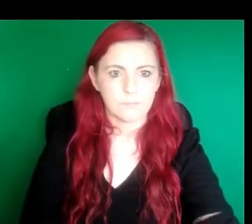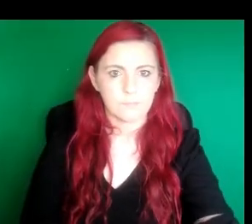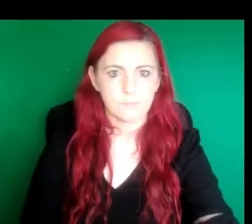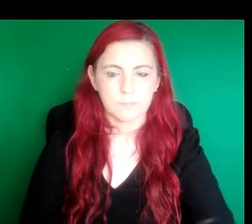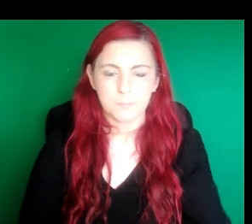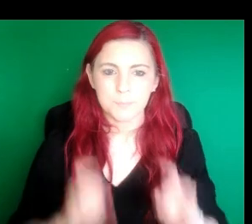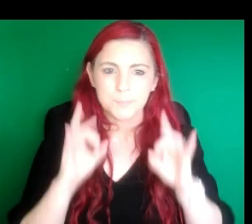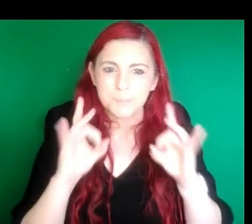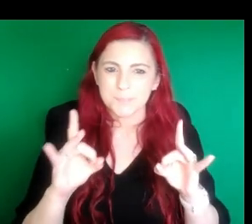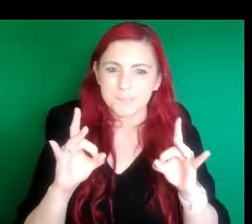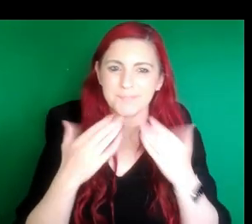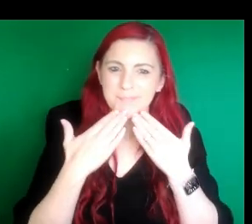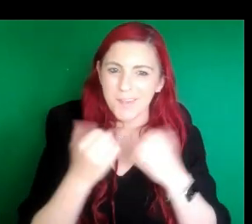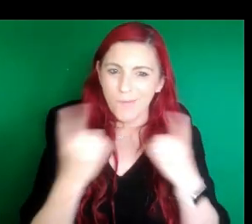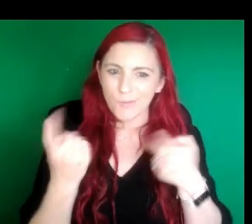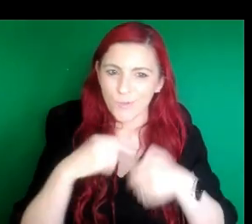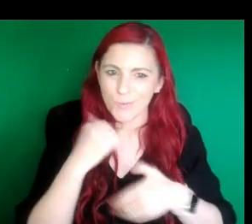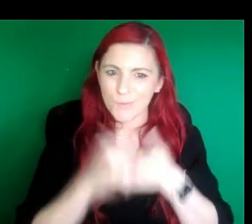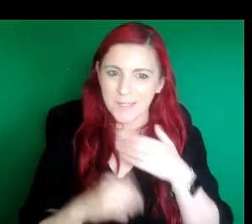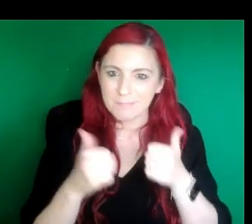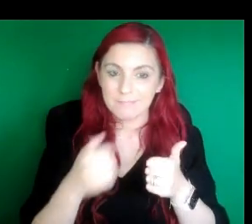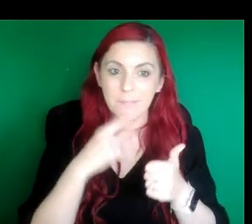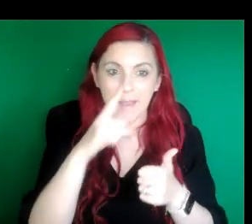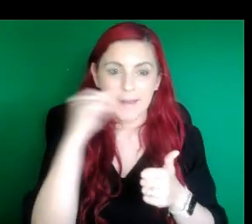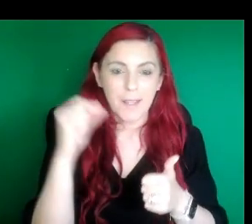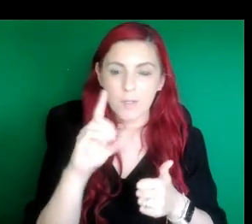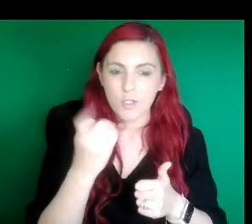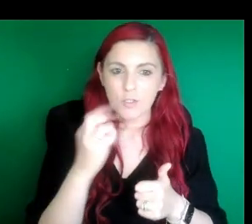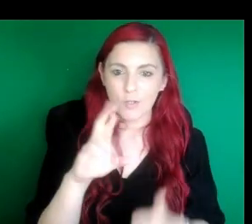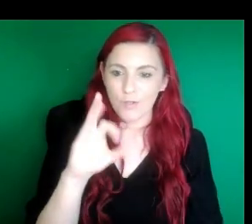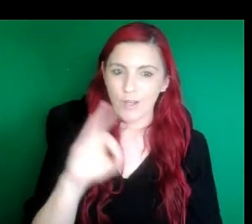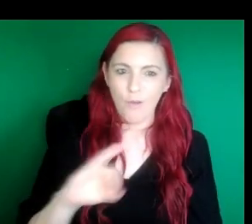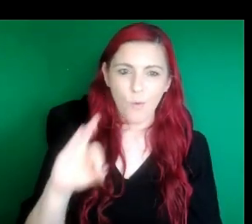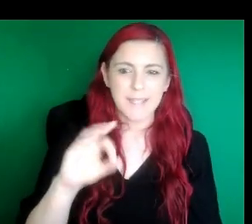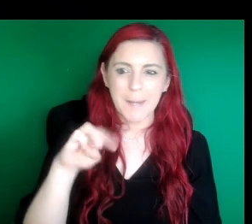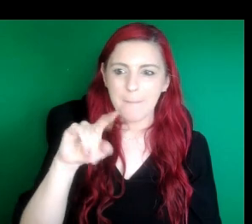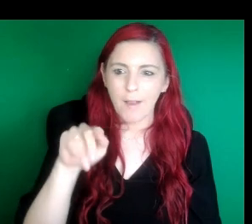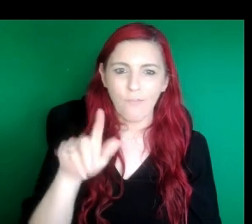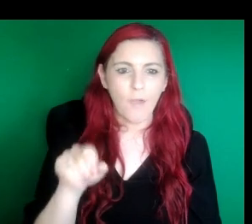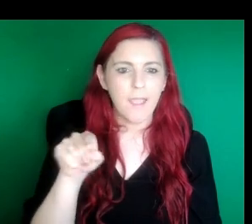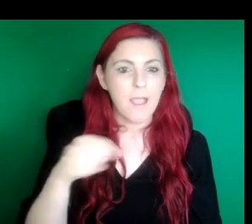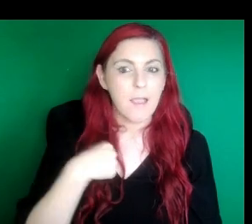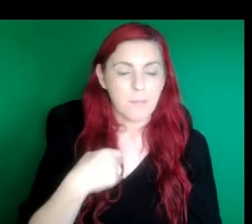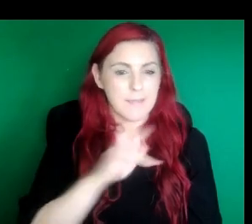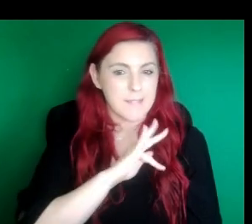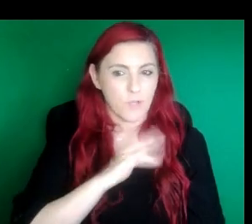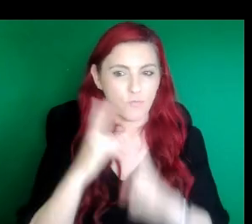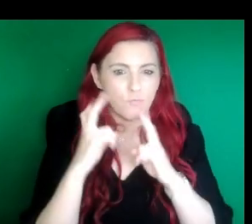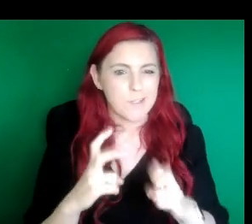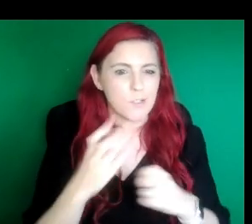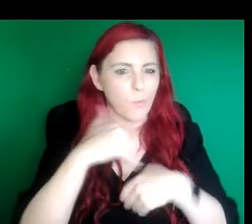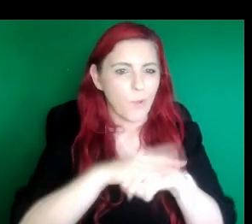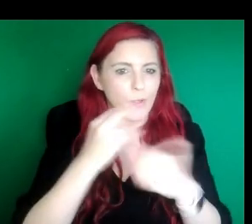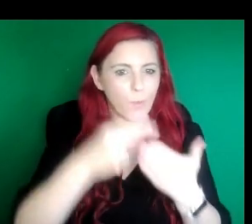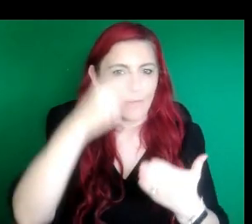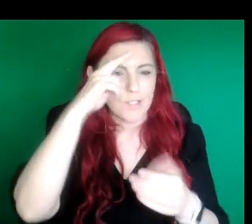Okay, thank you everyone for joining me. My name is Dr. Gearóidín McEvoy. I am a researcher at the